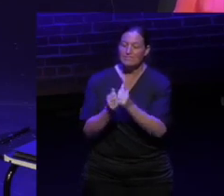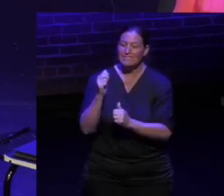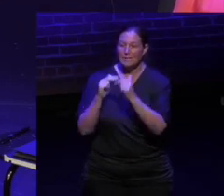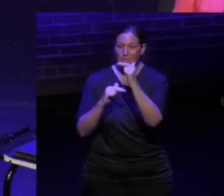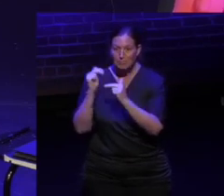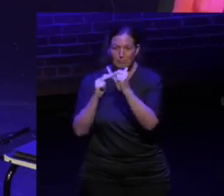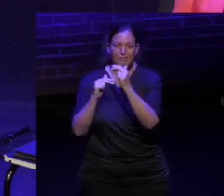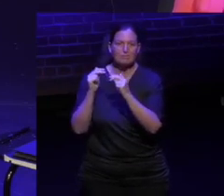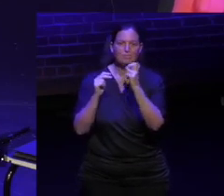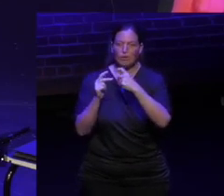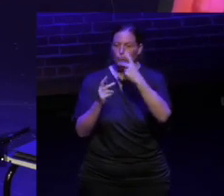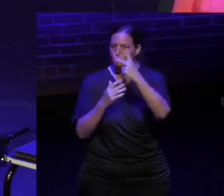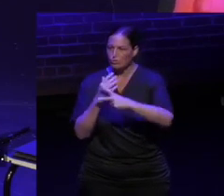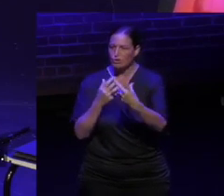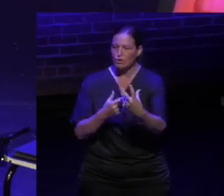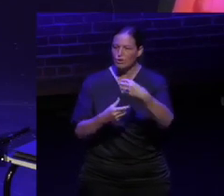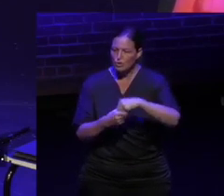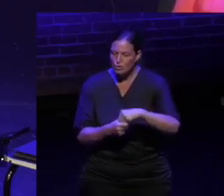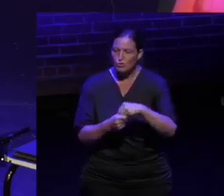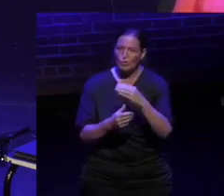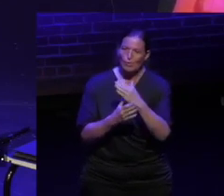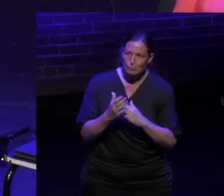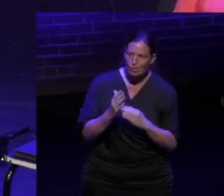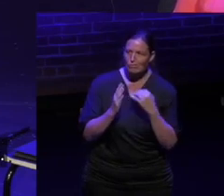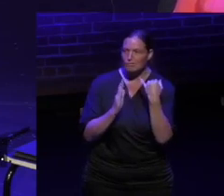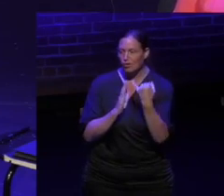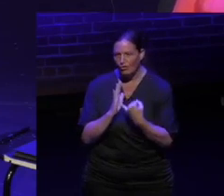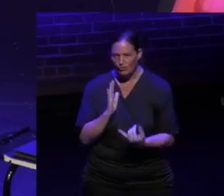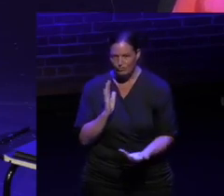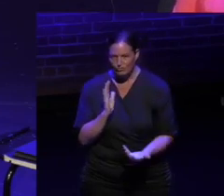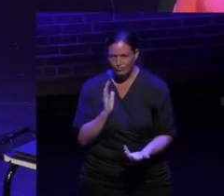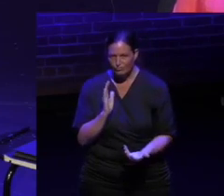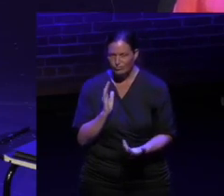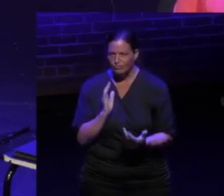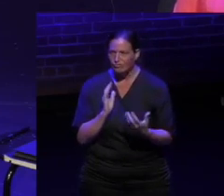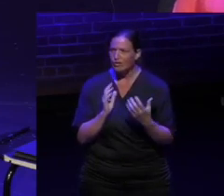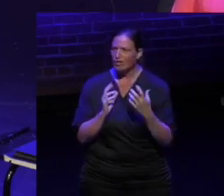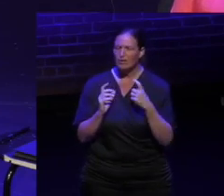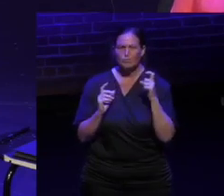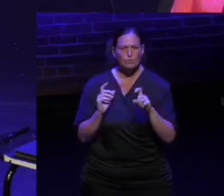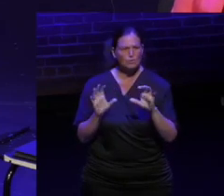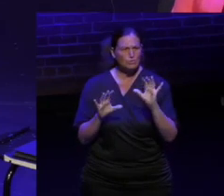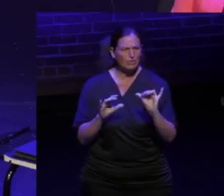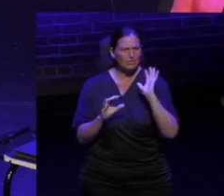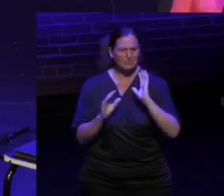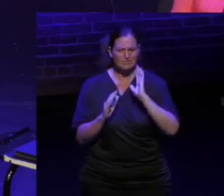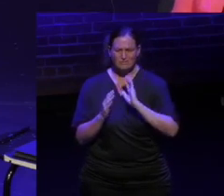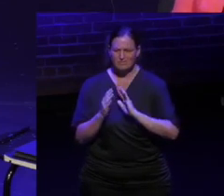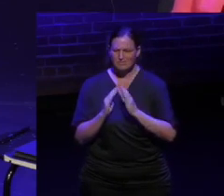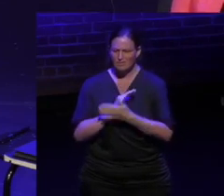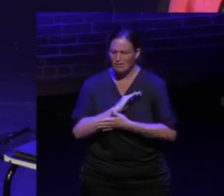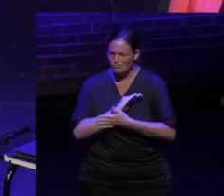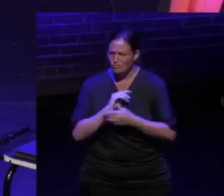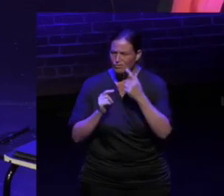public construction project included a component of public-facing art. You know, we used to do that in this country. You think about the